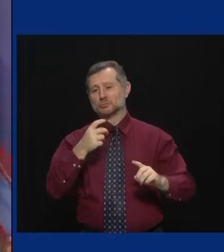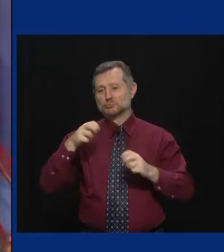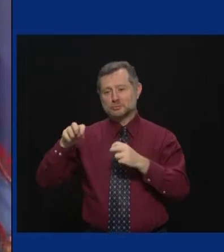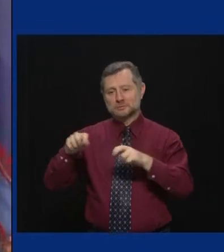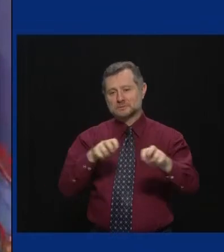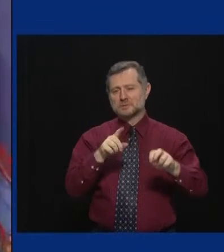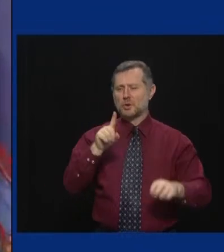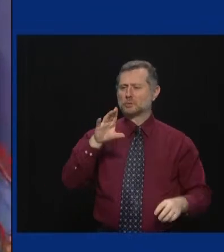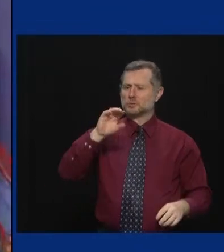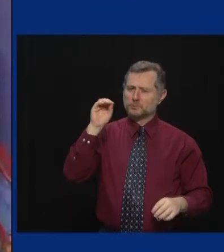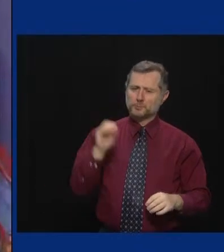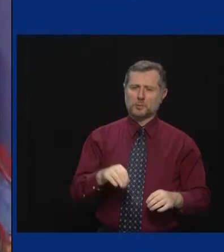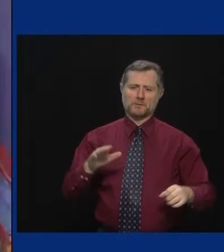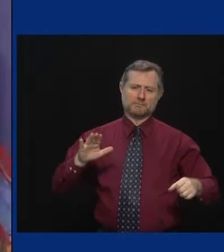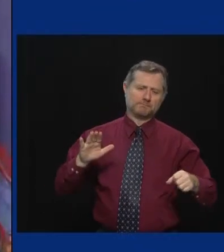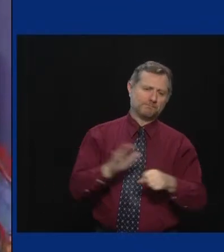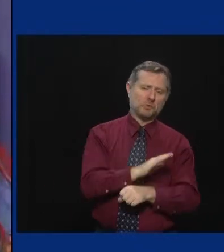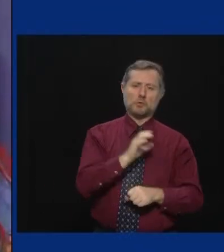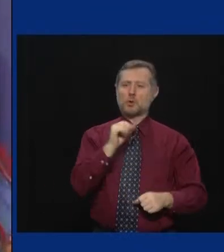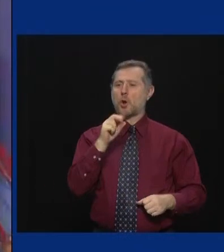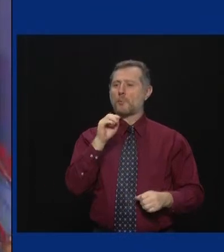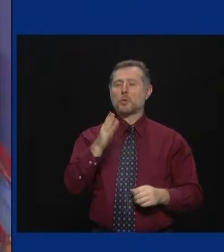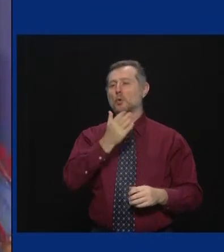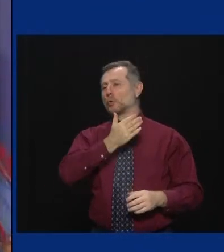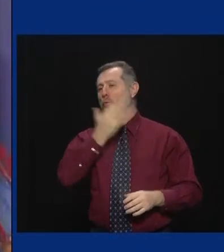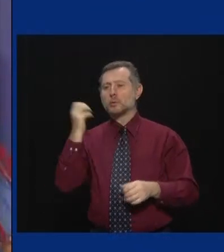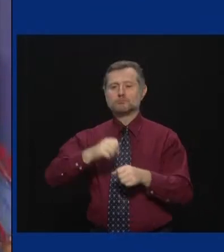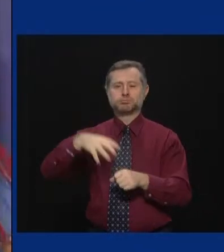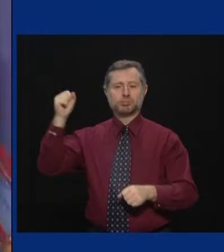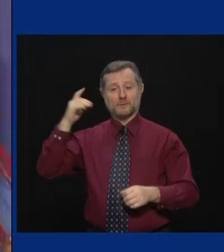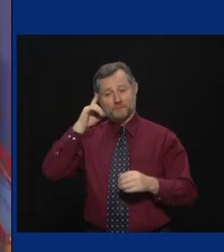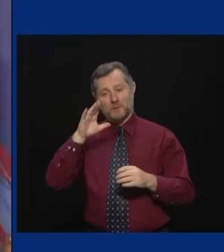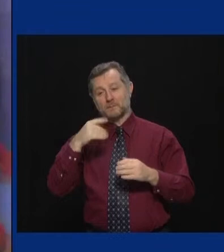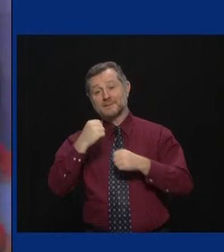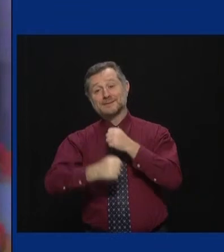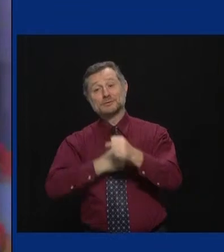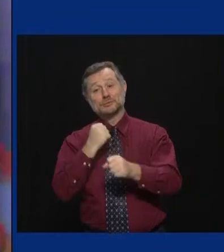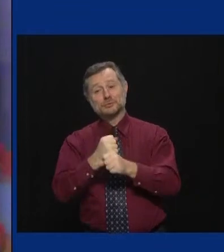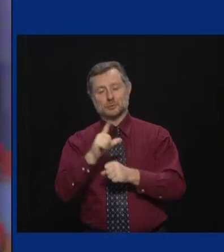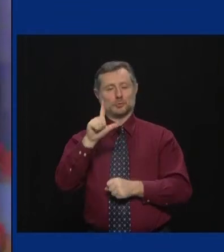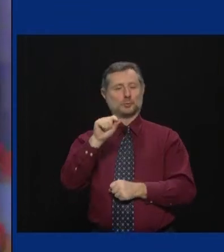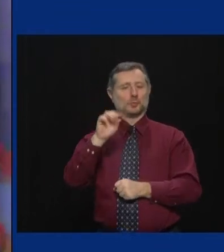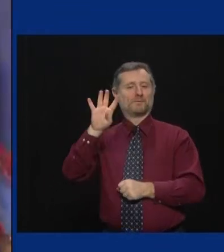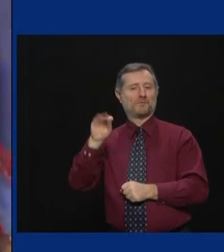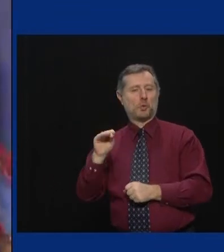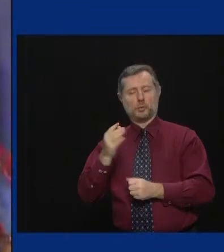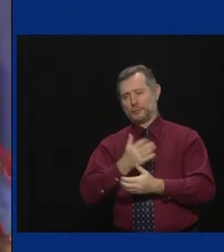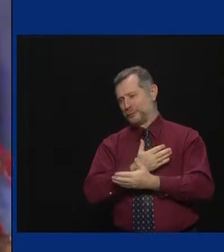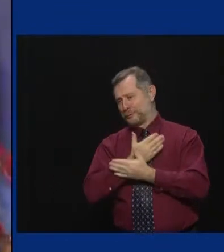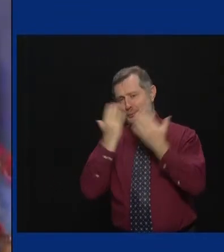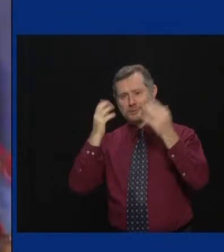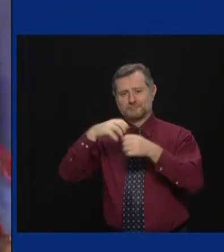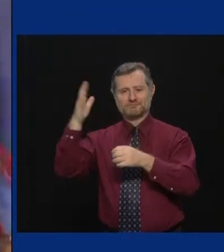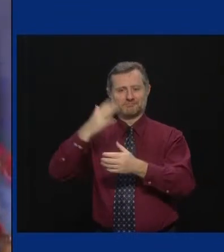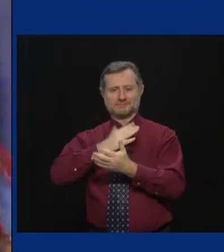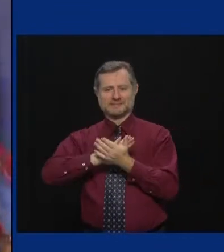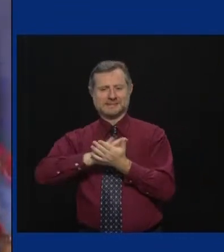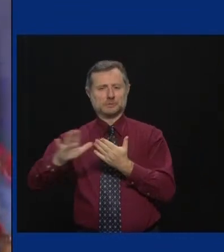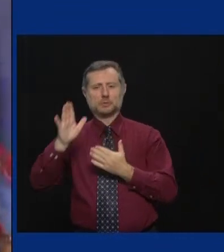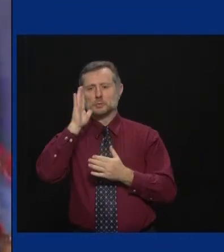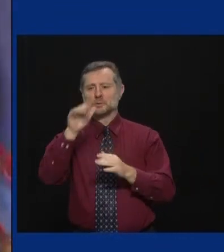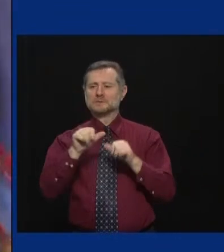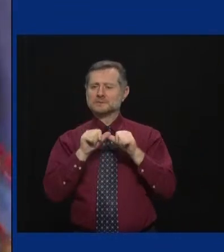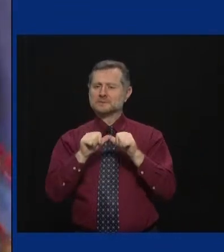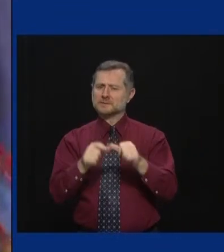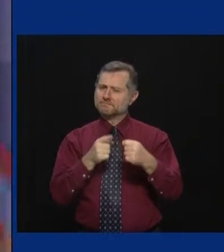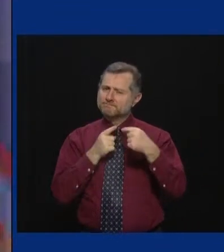100% carbon-free by 2040, not 2020, 2040. And so we're going to continue fighting. Sometimes